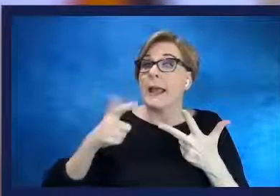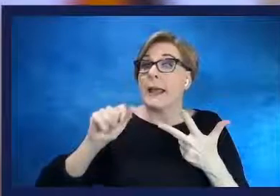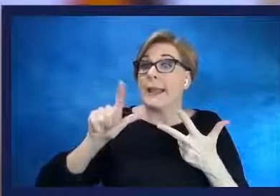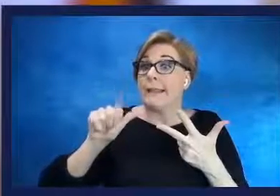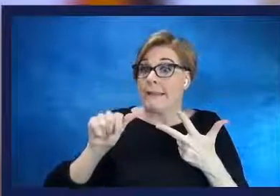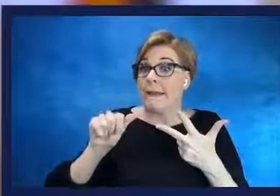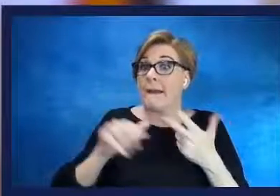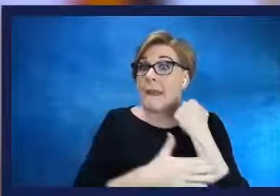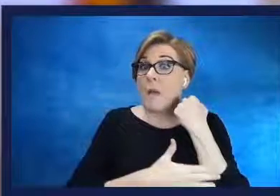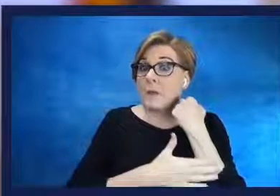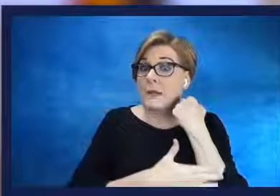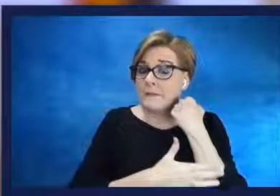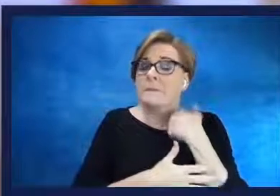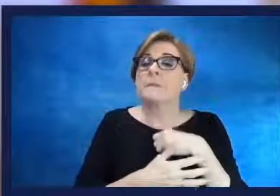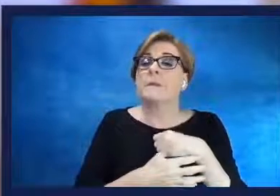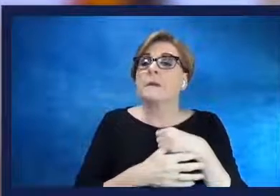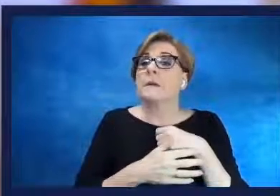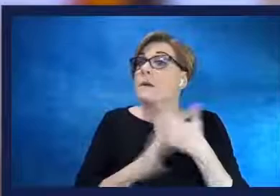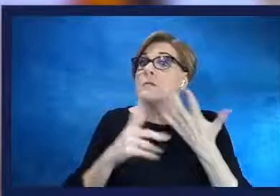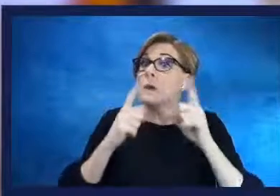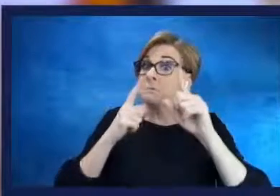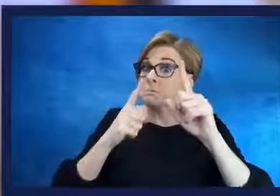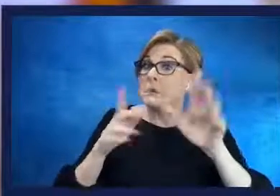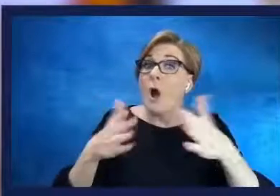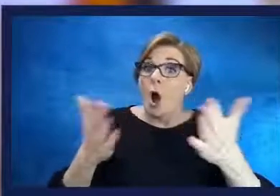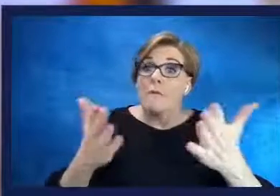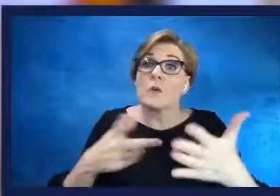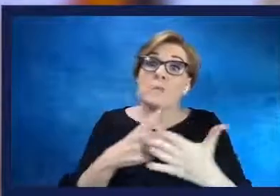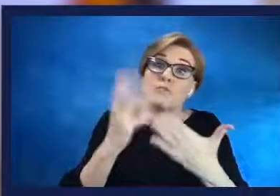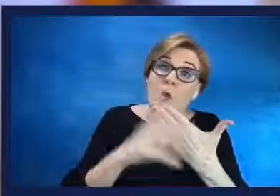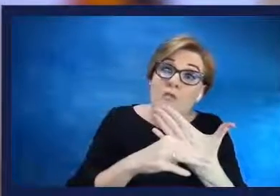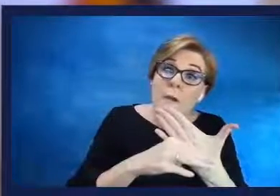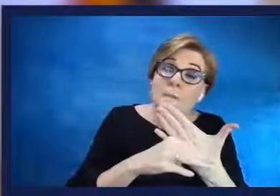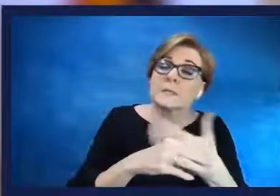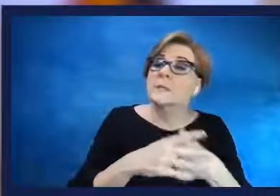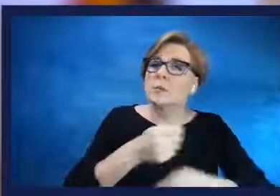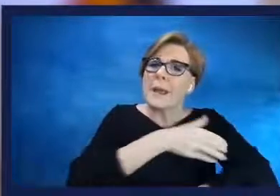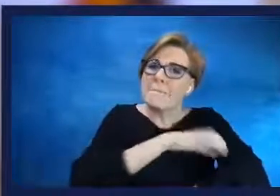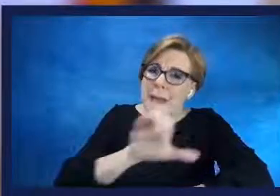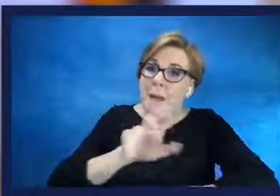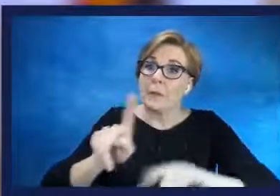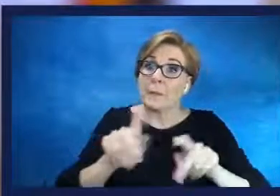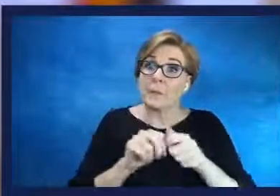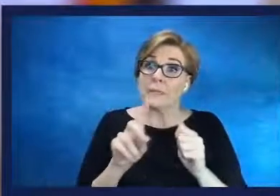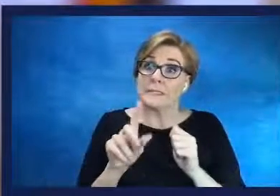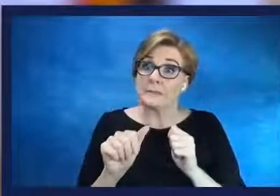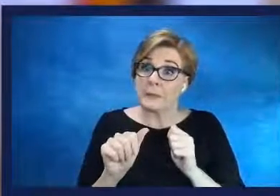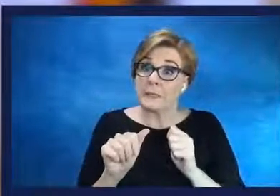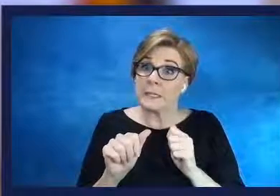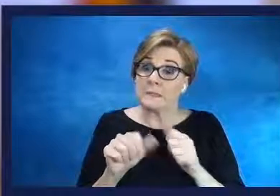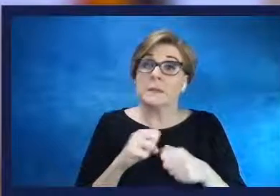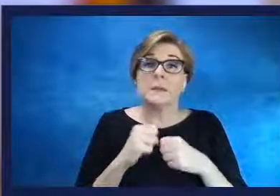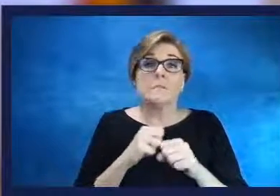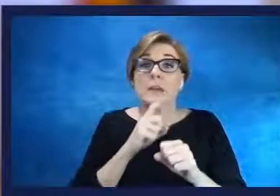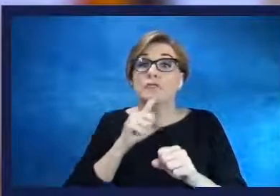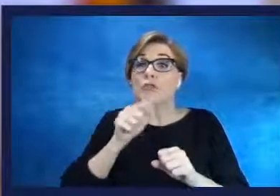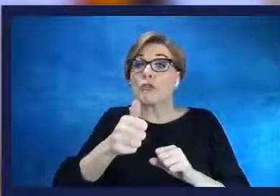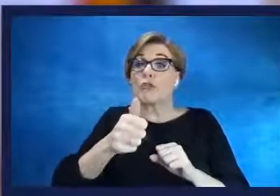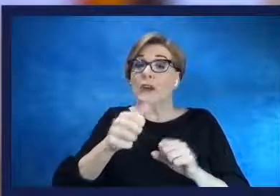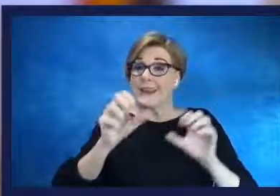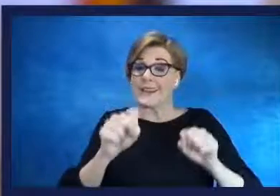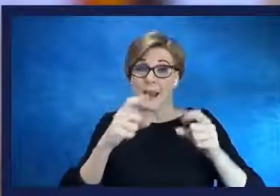360's mission is to offer and promote programs designed to empower people with disabilities so that they may achieve or continue